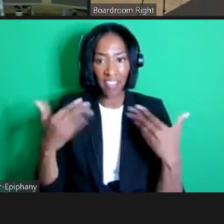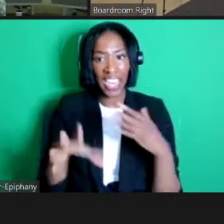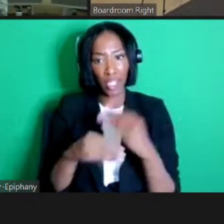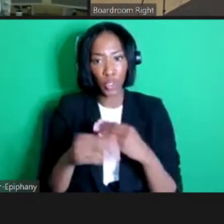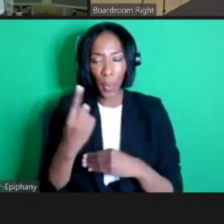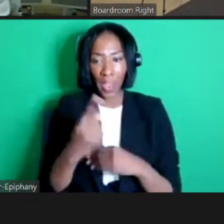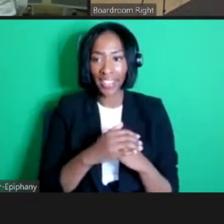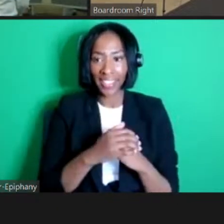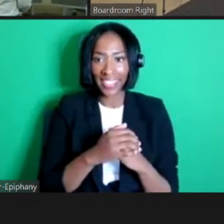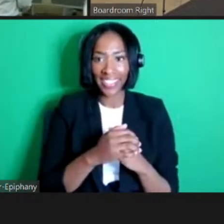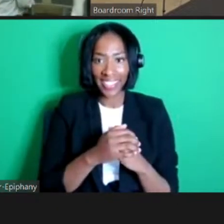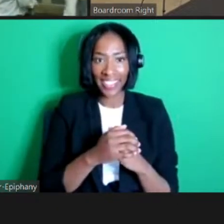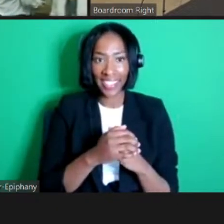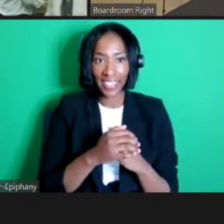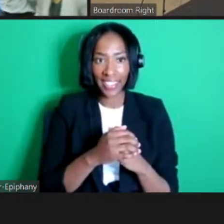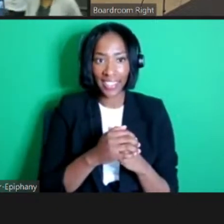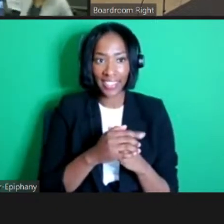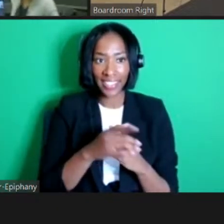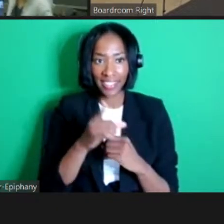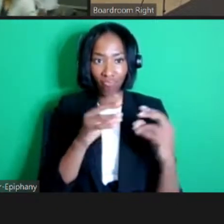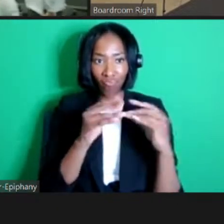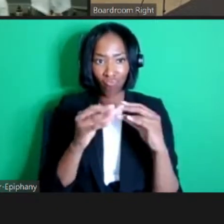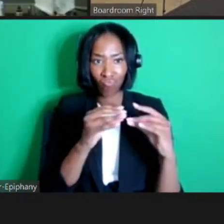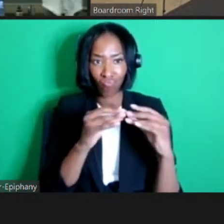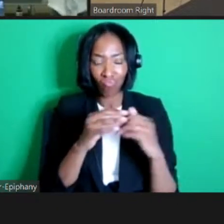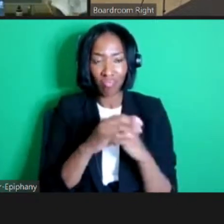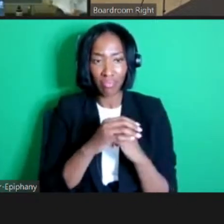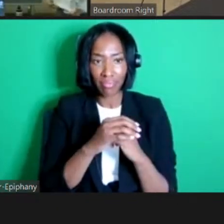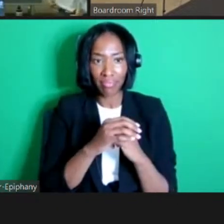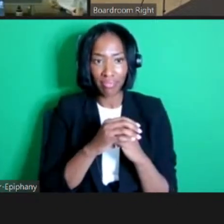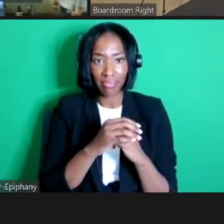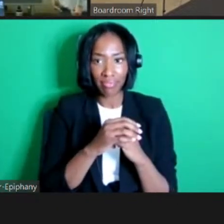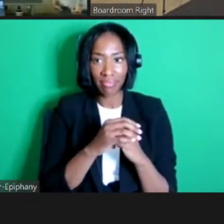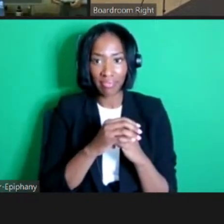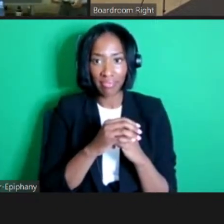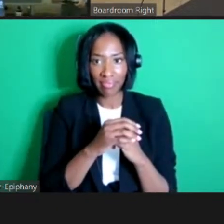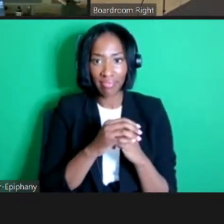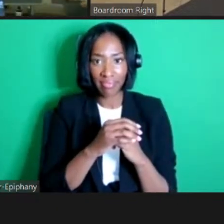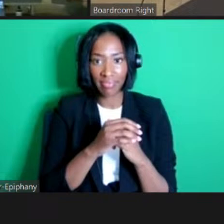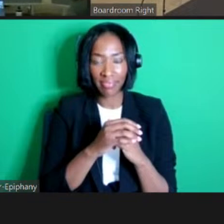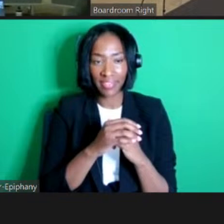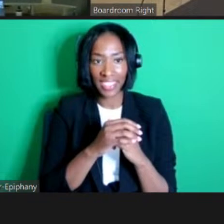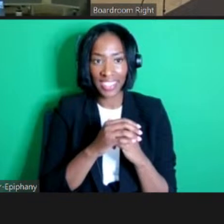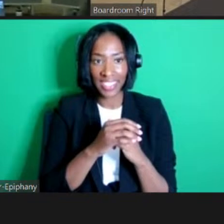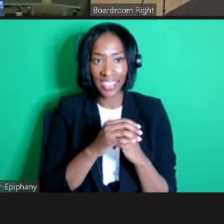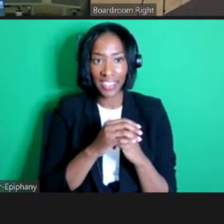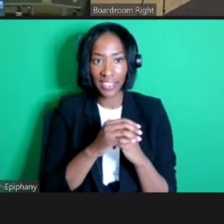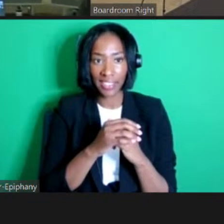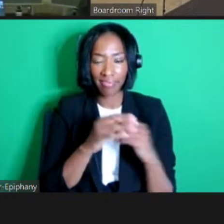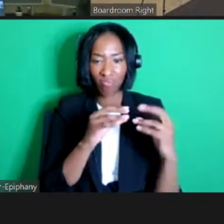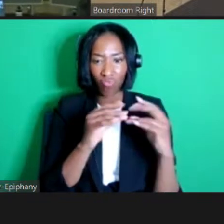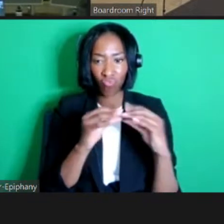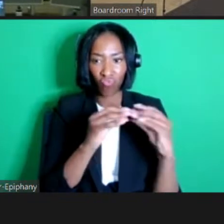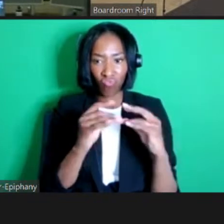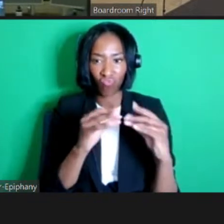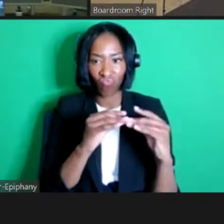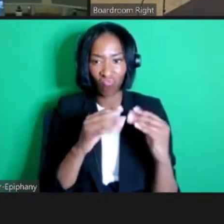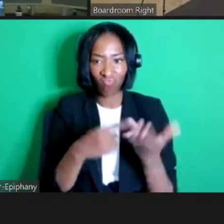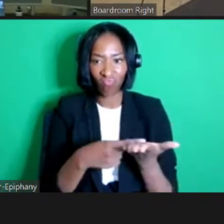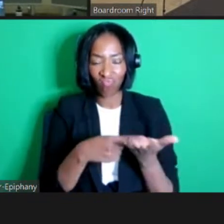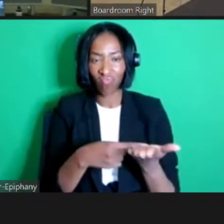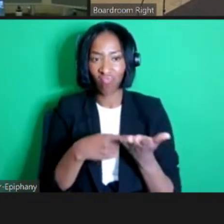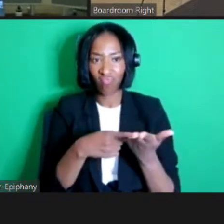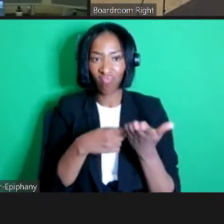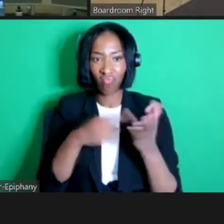Does anyone want one? Are we gonna be under the train? You're walking into the lower speeding range. It's a pretty. I